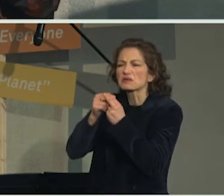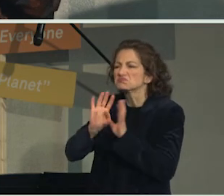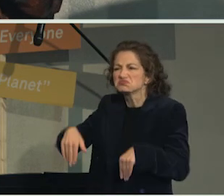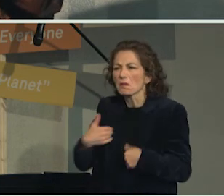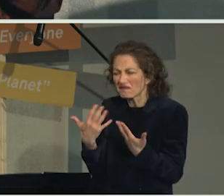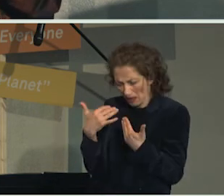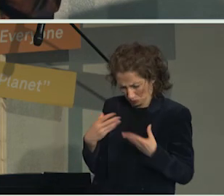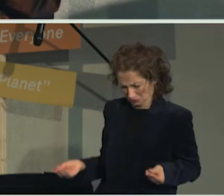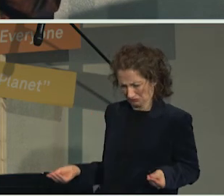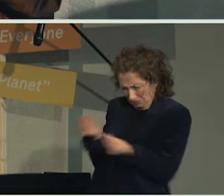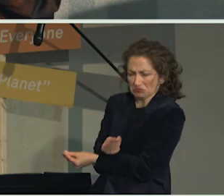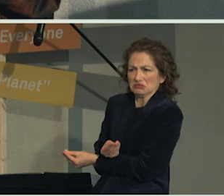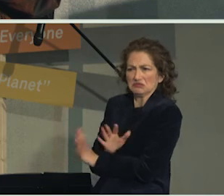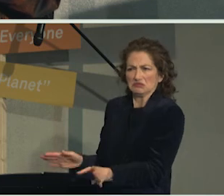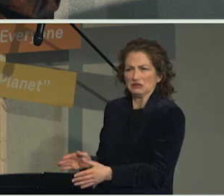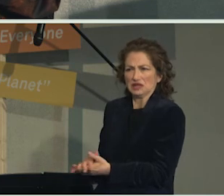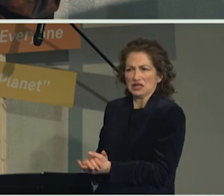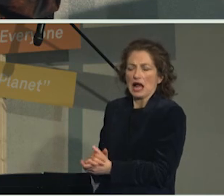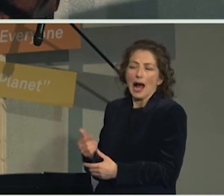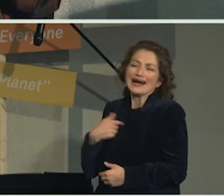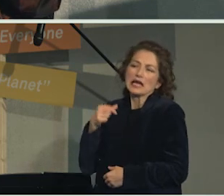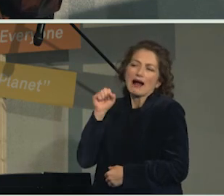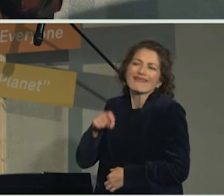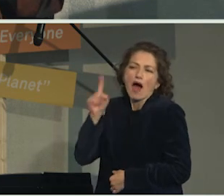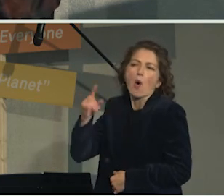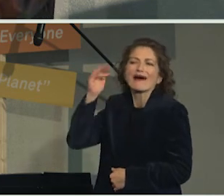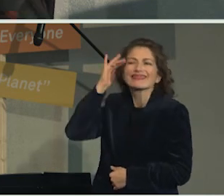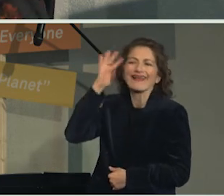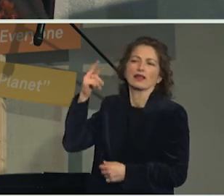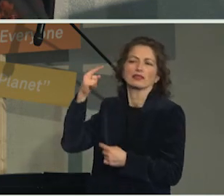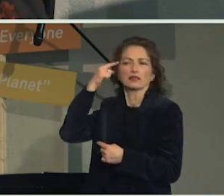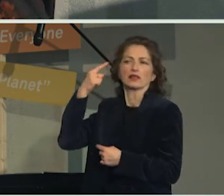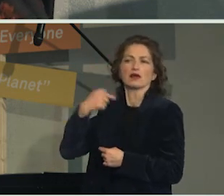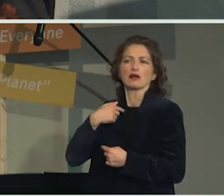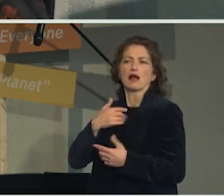switch it, because I can also think resourceful and efficient.